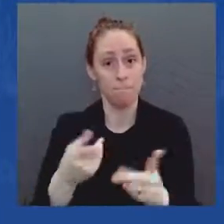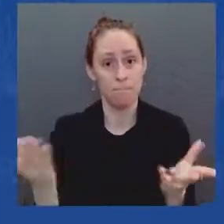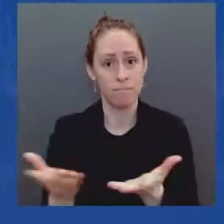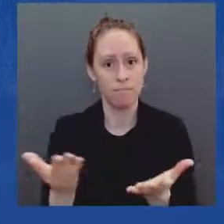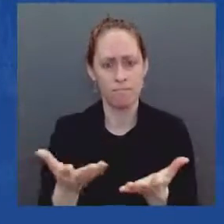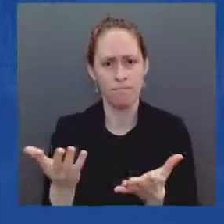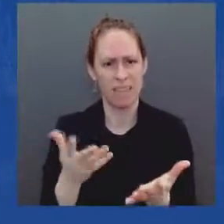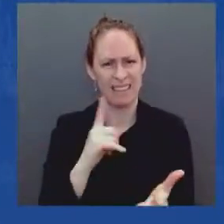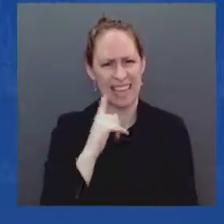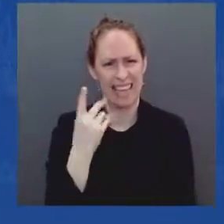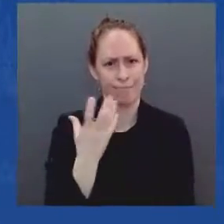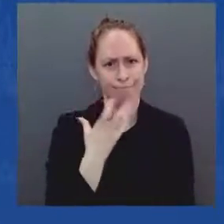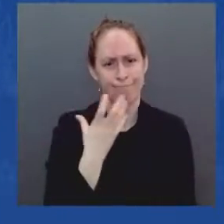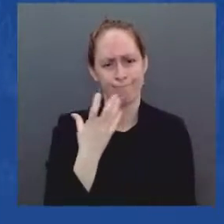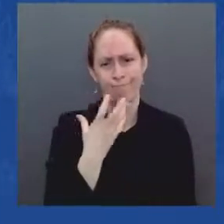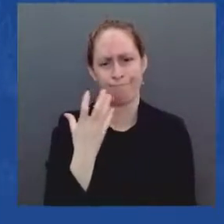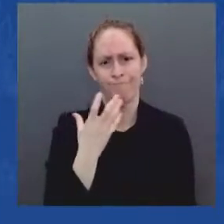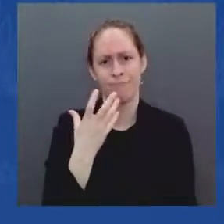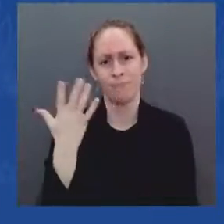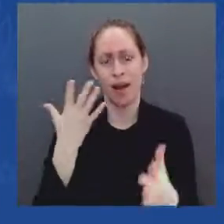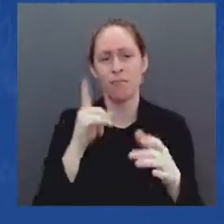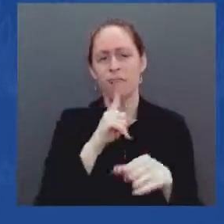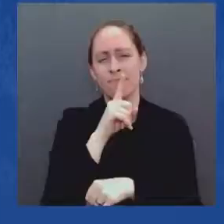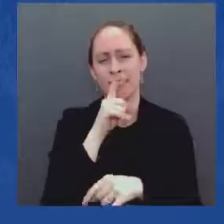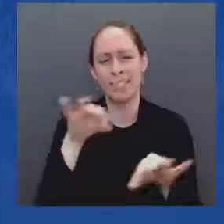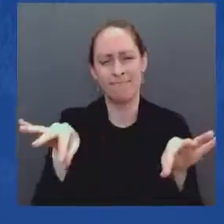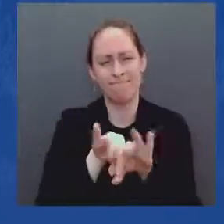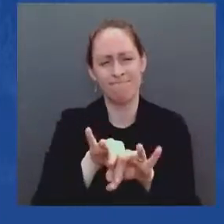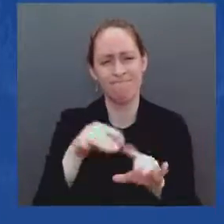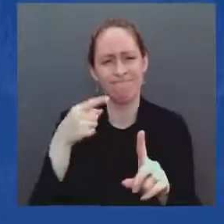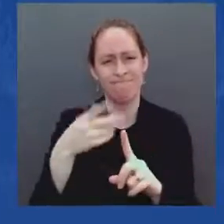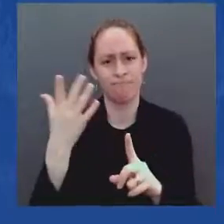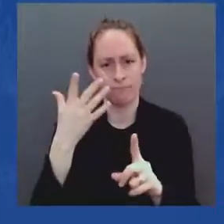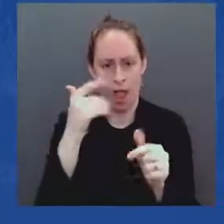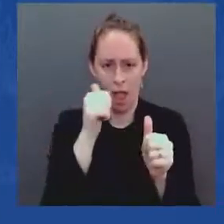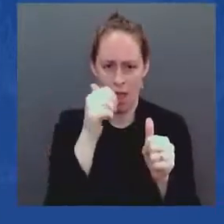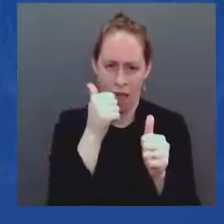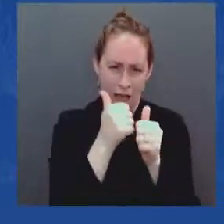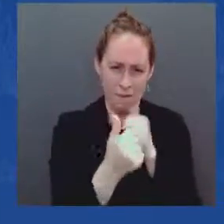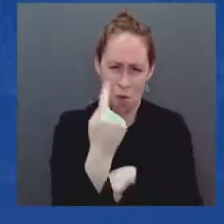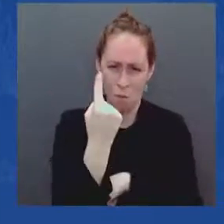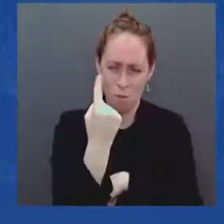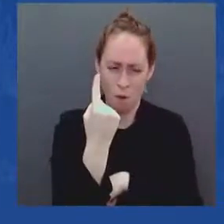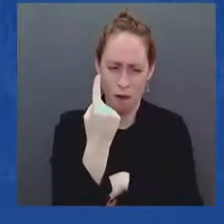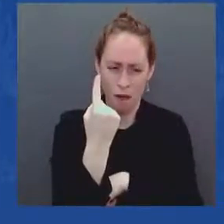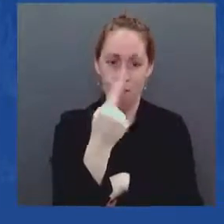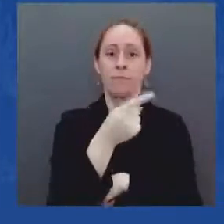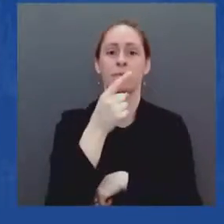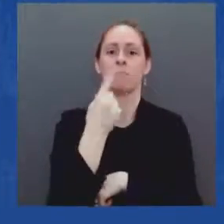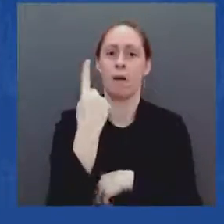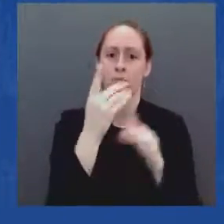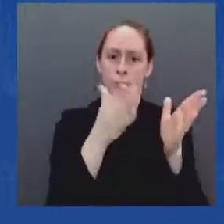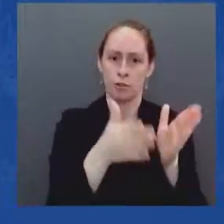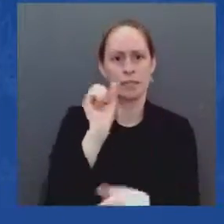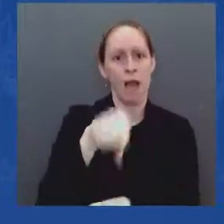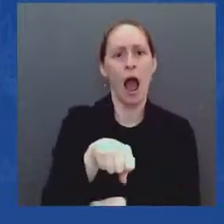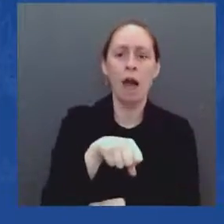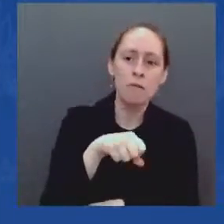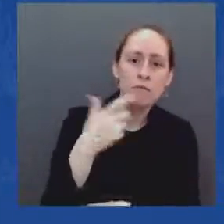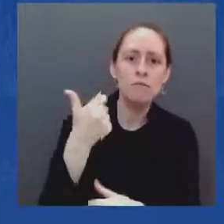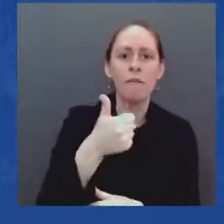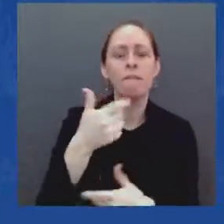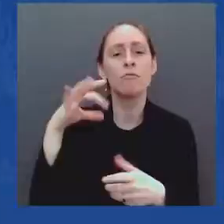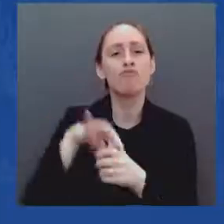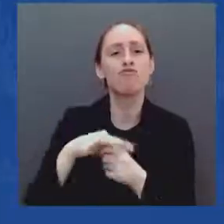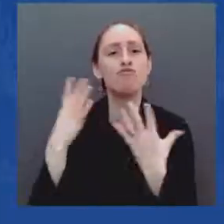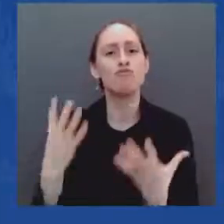vote have an ability and a meaningful ability to vote and access to the ballot. So I would ask that in this coming year, we